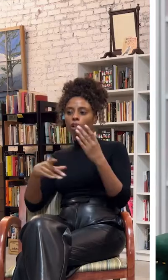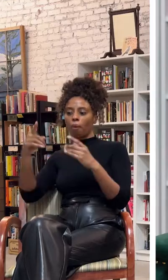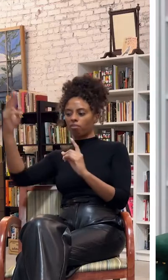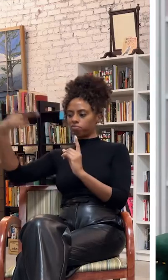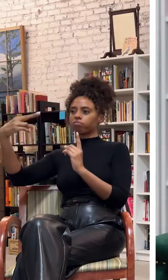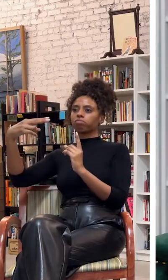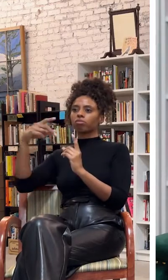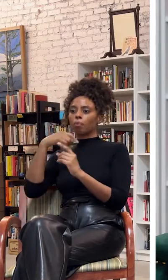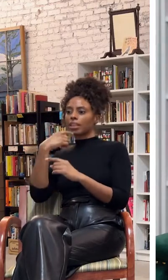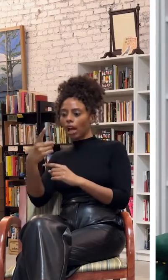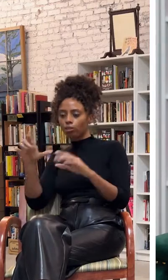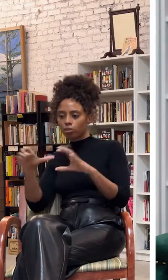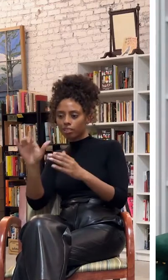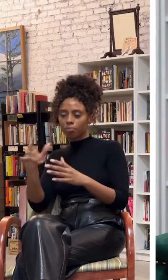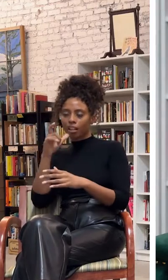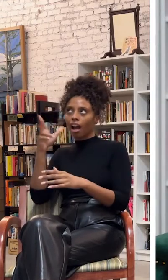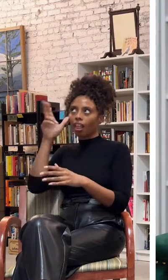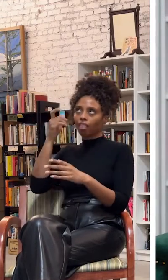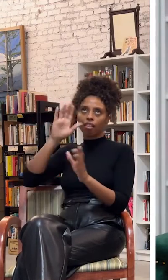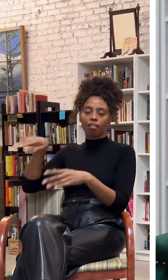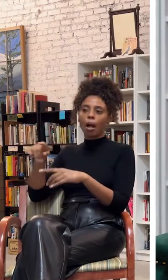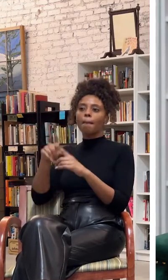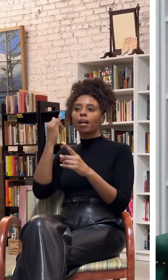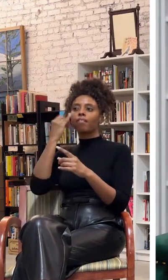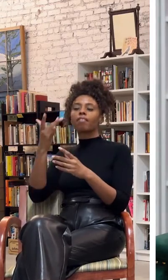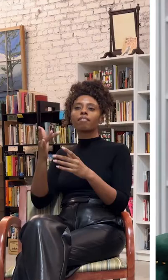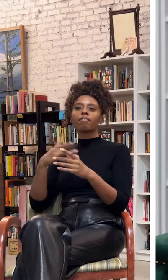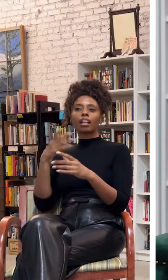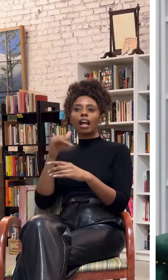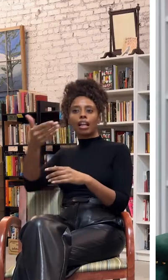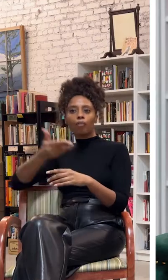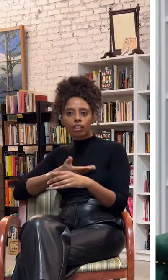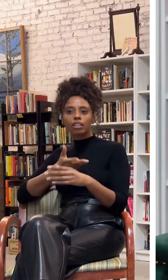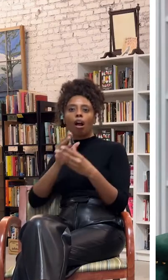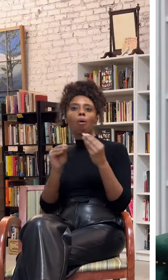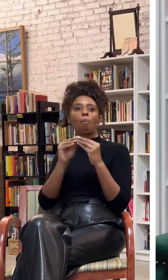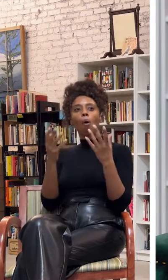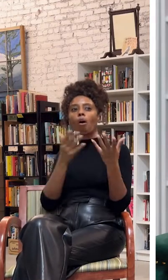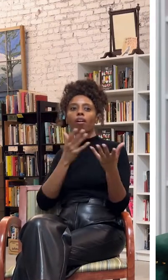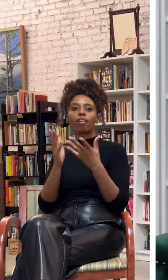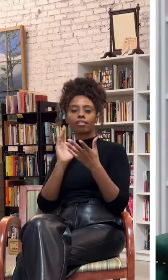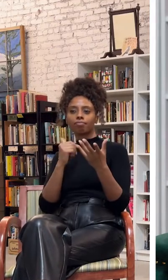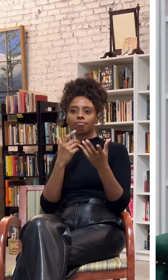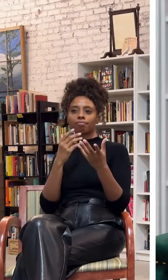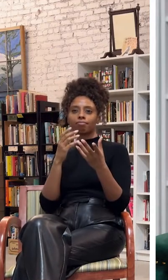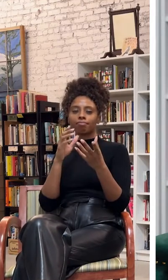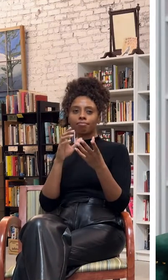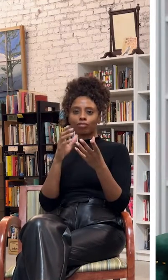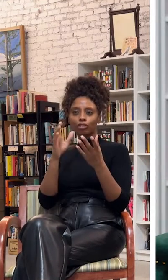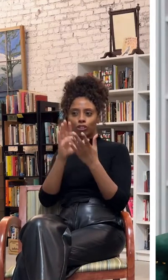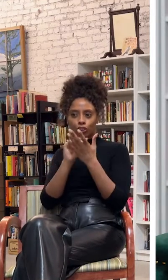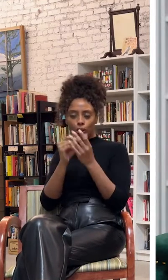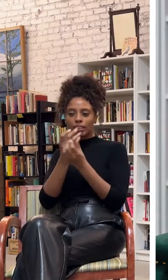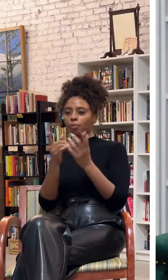listen as much. But if it feels like an invitation and that you're a part of something, then you're more likely to get something out of it. And that's why I feel